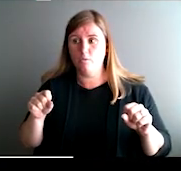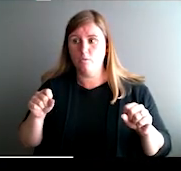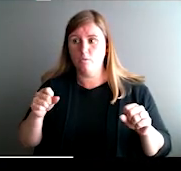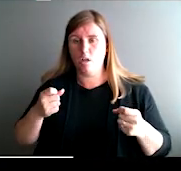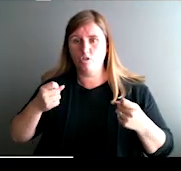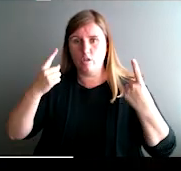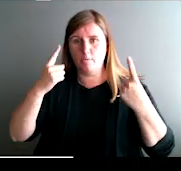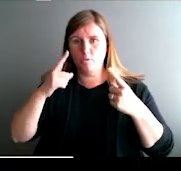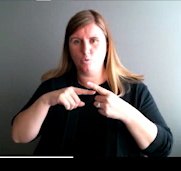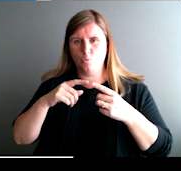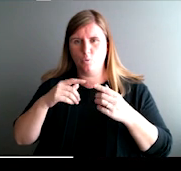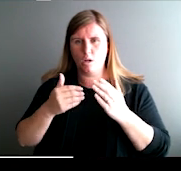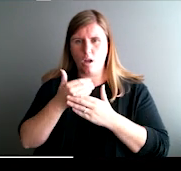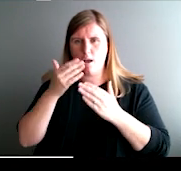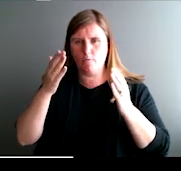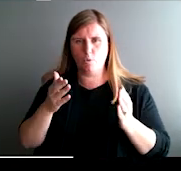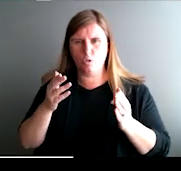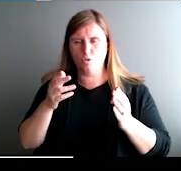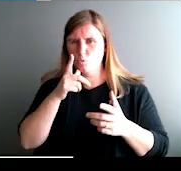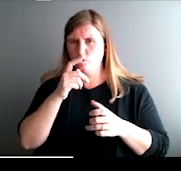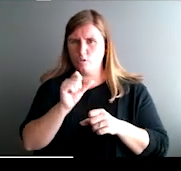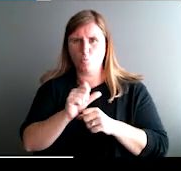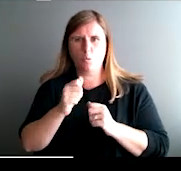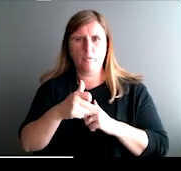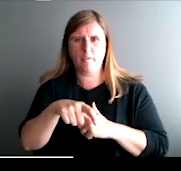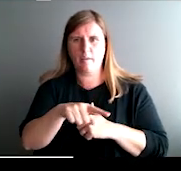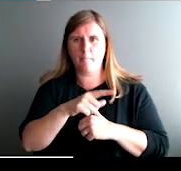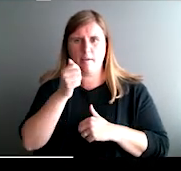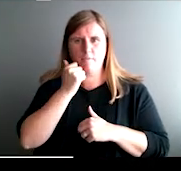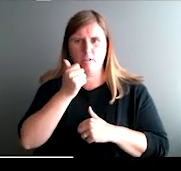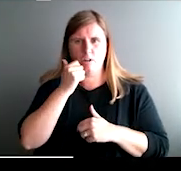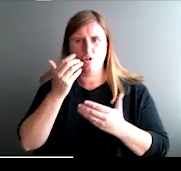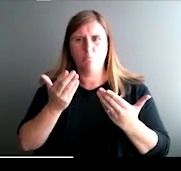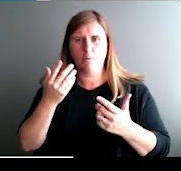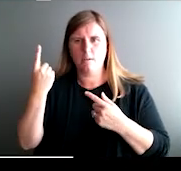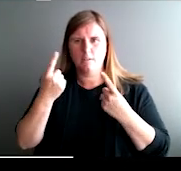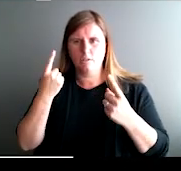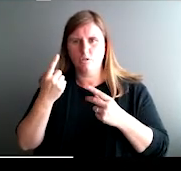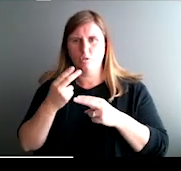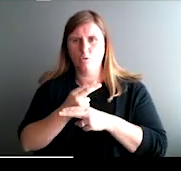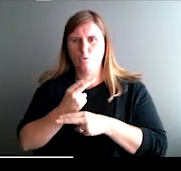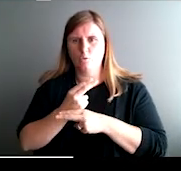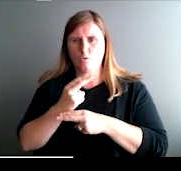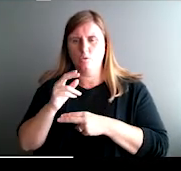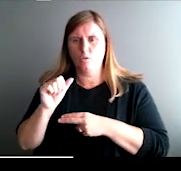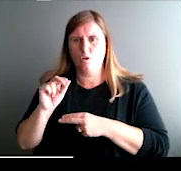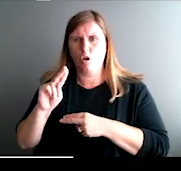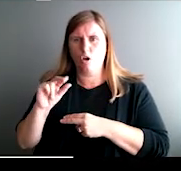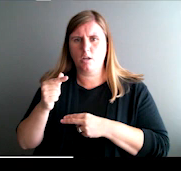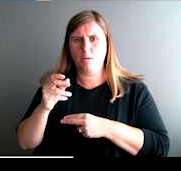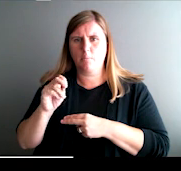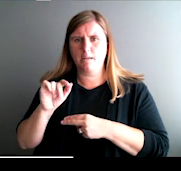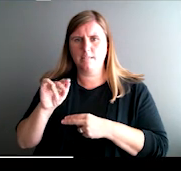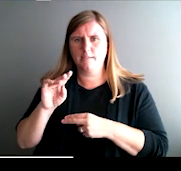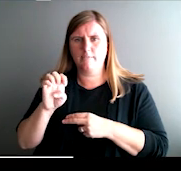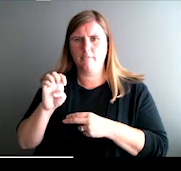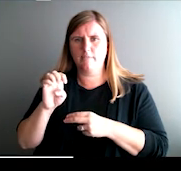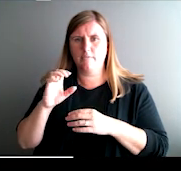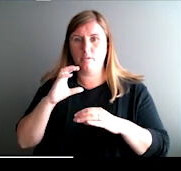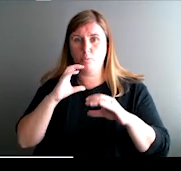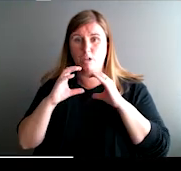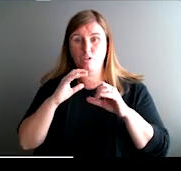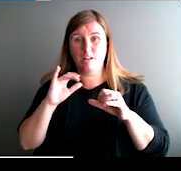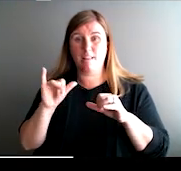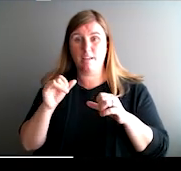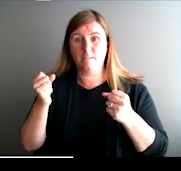understandable to a novel person, somebody who doesn't work with them every day, you may consider using augmentative communication such as sign